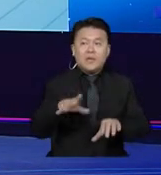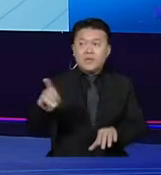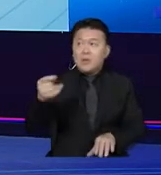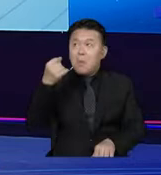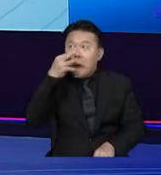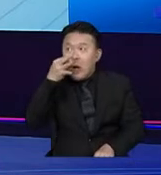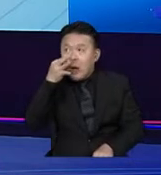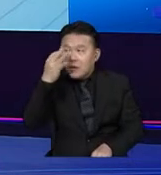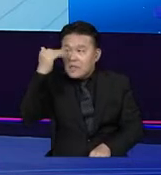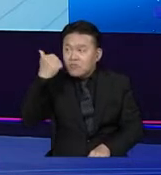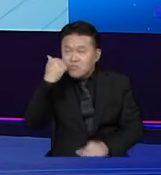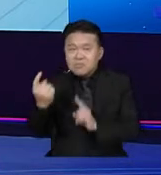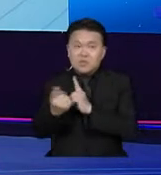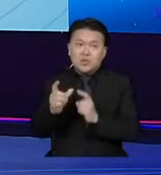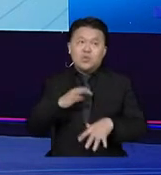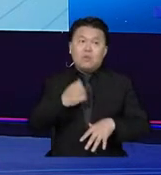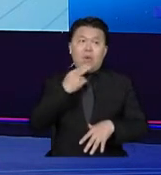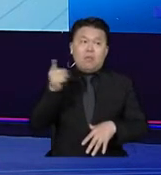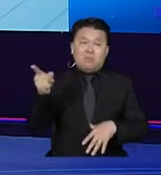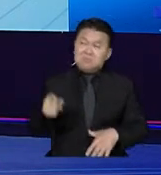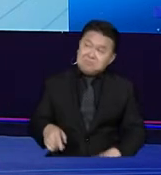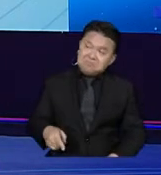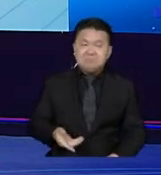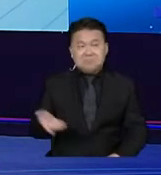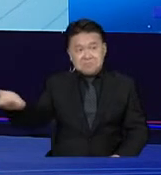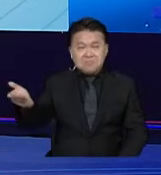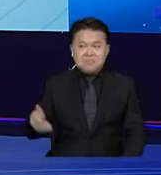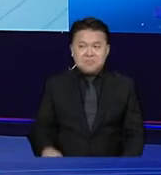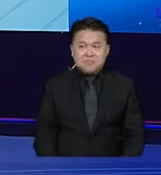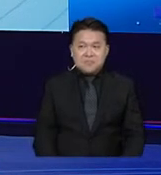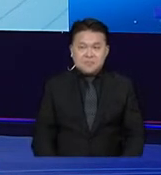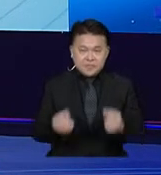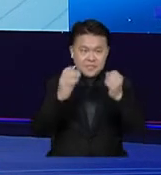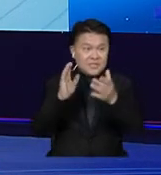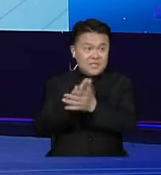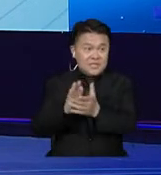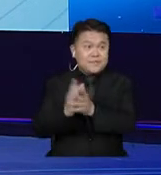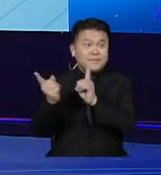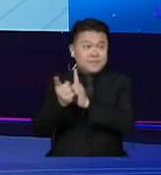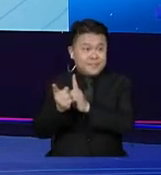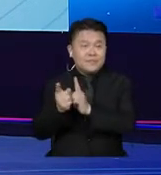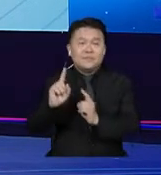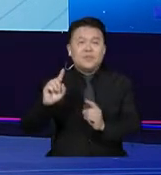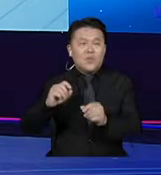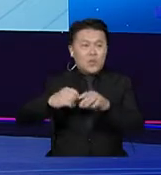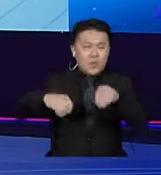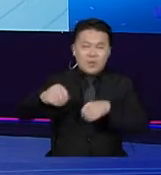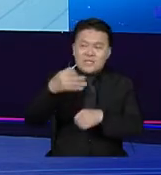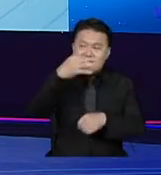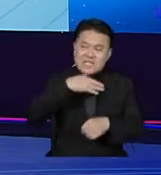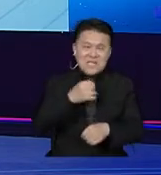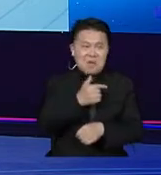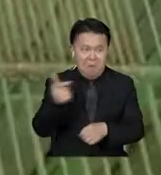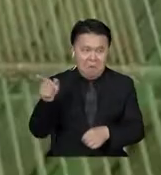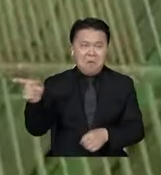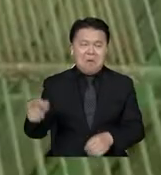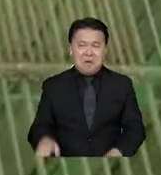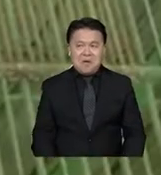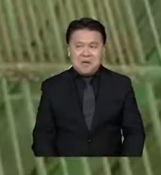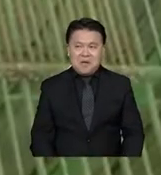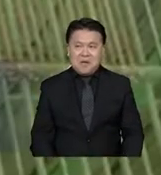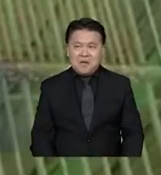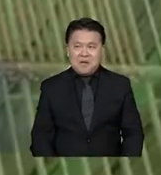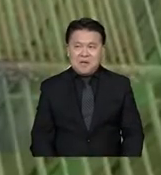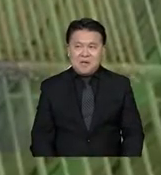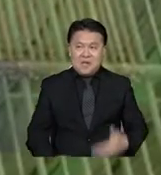bonobo. Instead, they have everything to gain, a new friend or ally. Here's what it looks like.